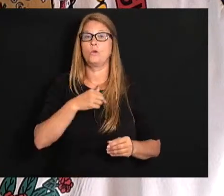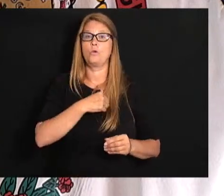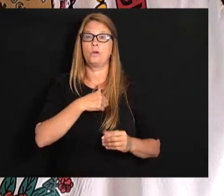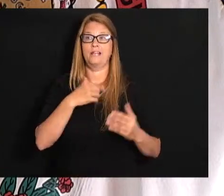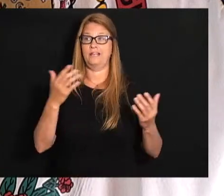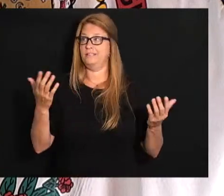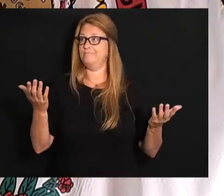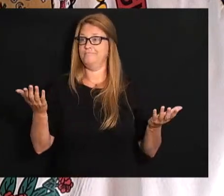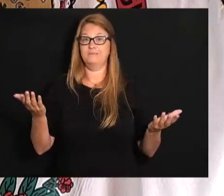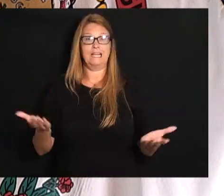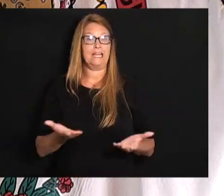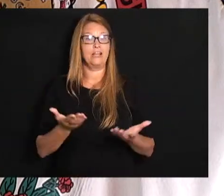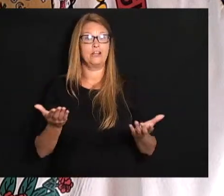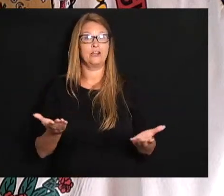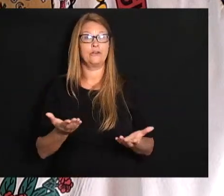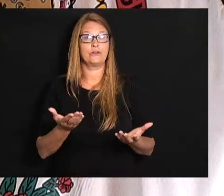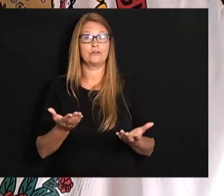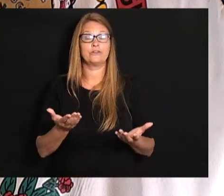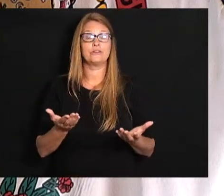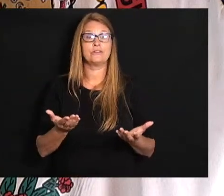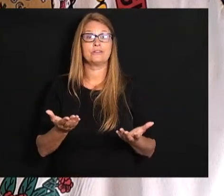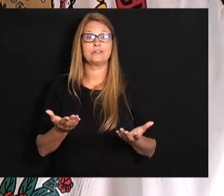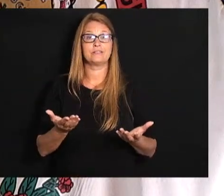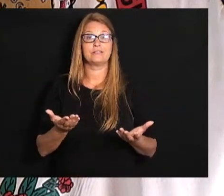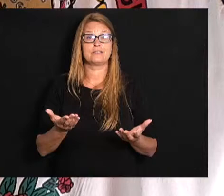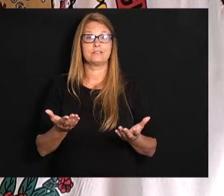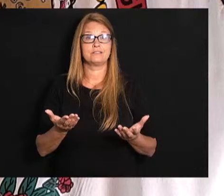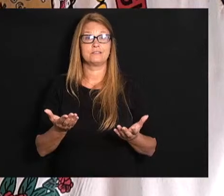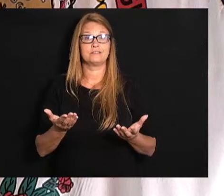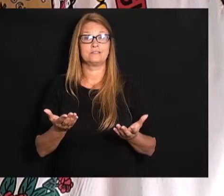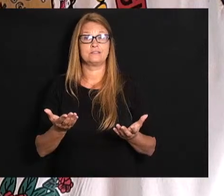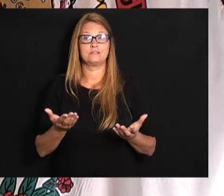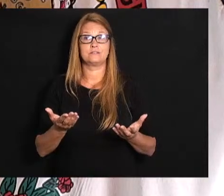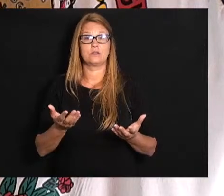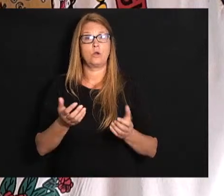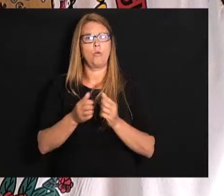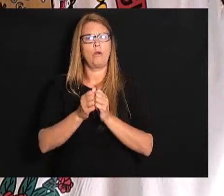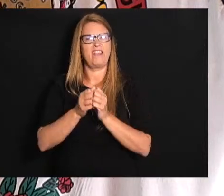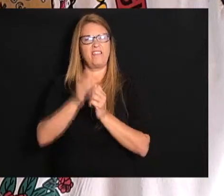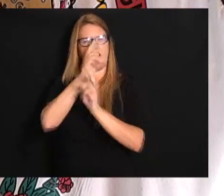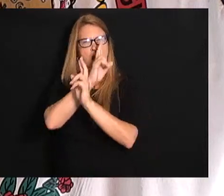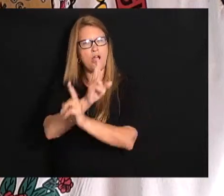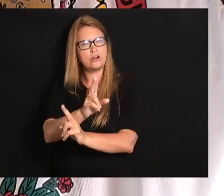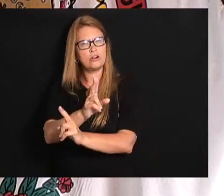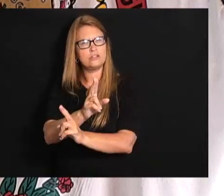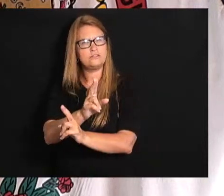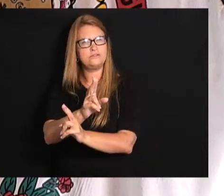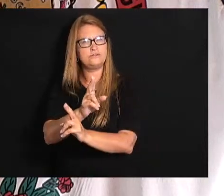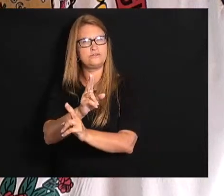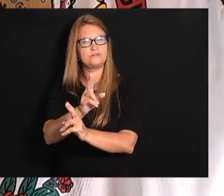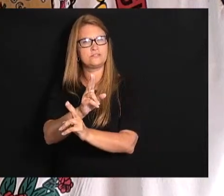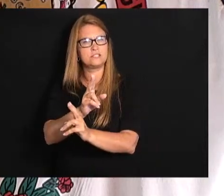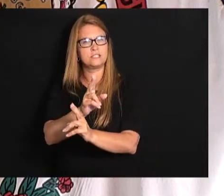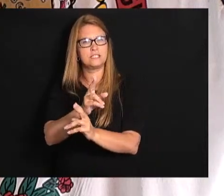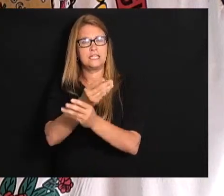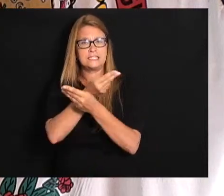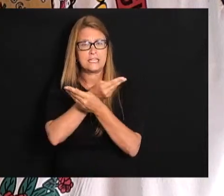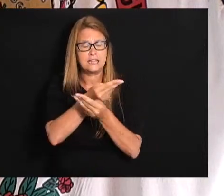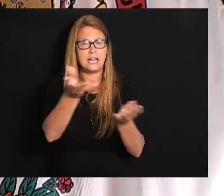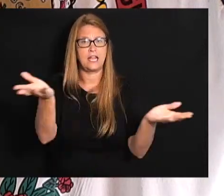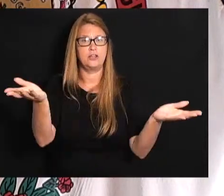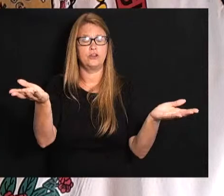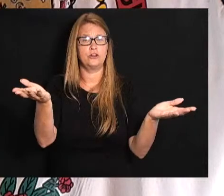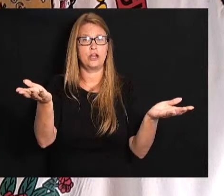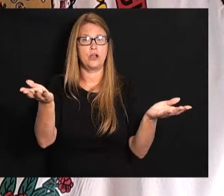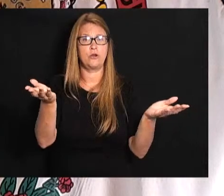come constantly, we come with great honor, to try to tell you over and over and over about